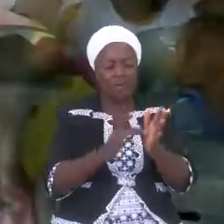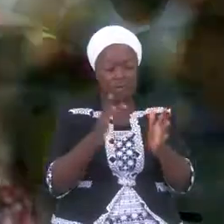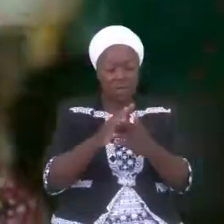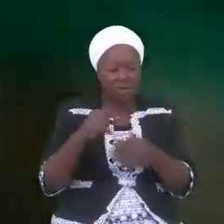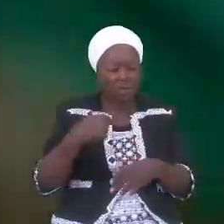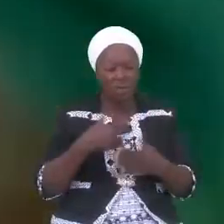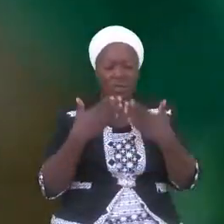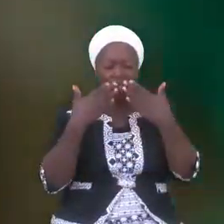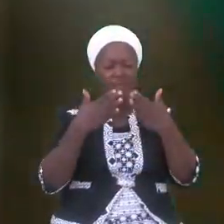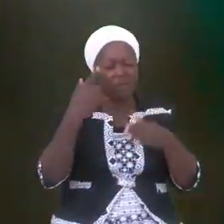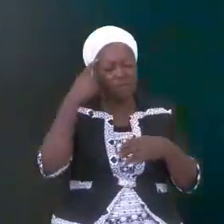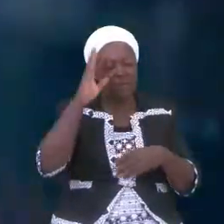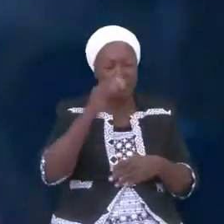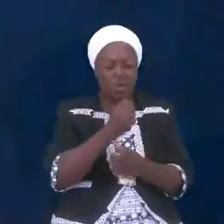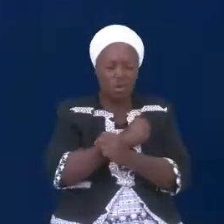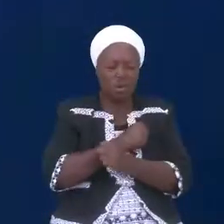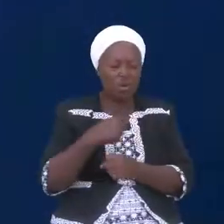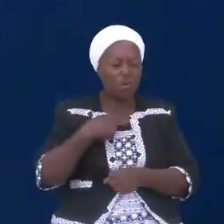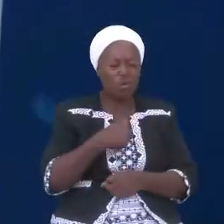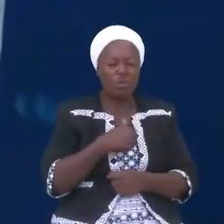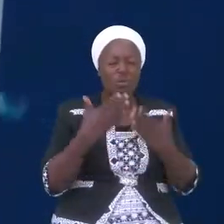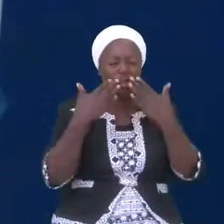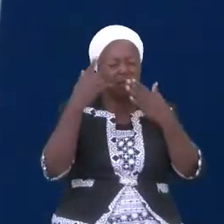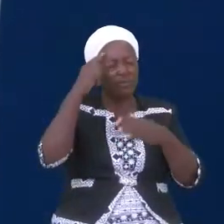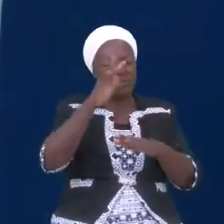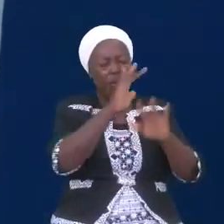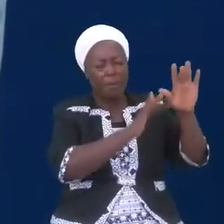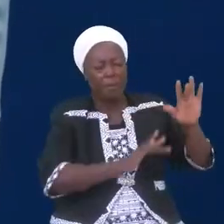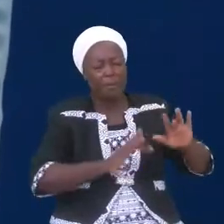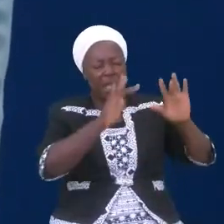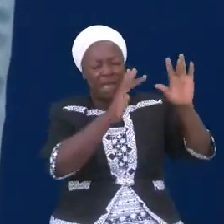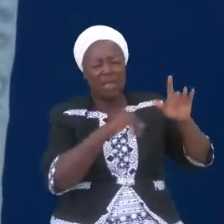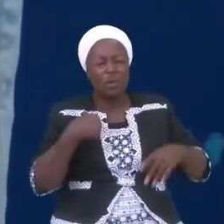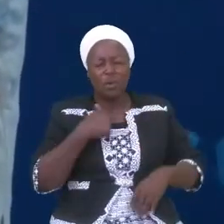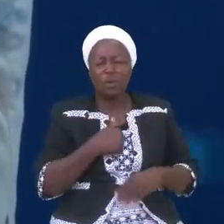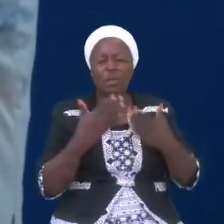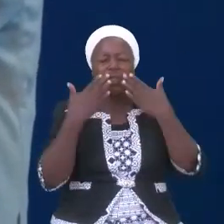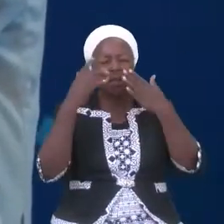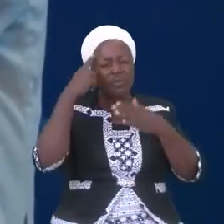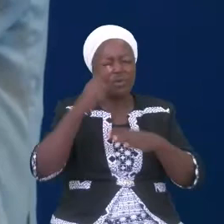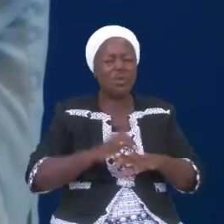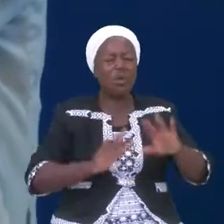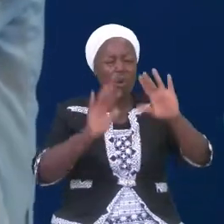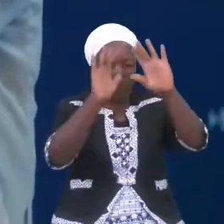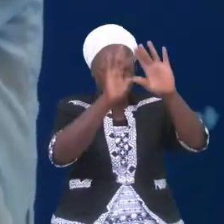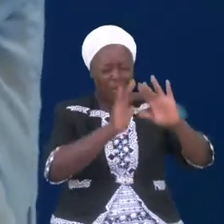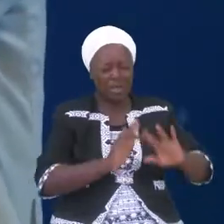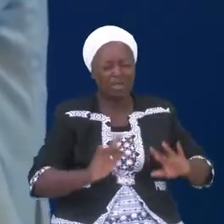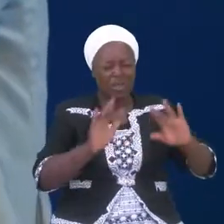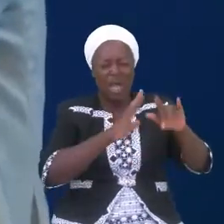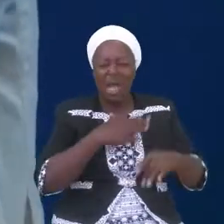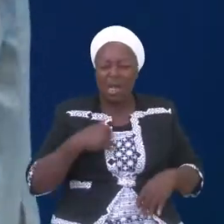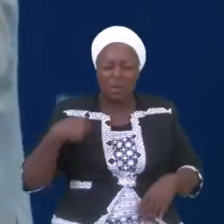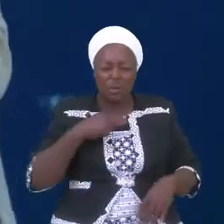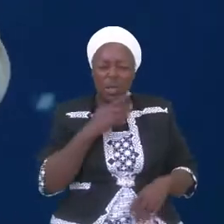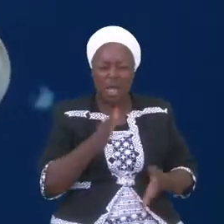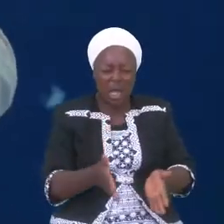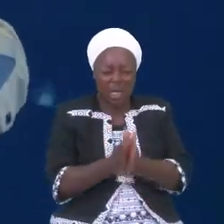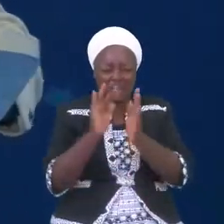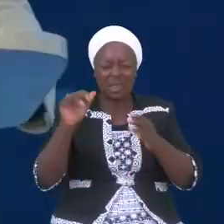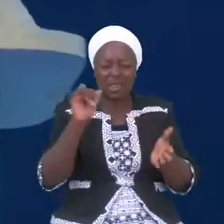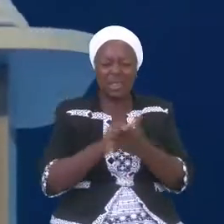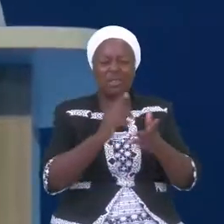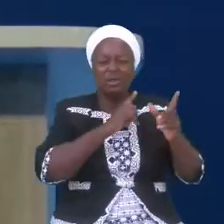your love. We thank you for your mercy. We thank you for your compassion. And we are asking that,